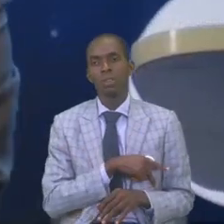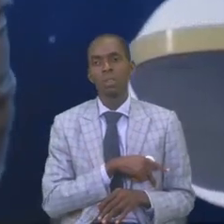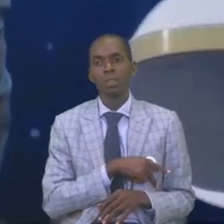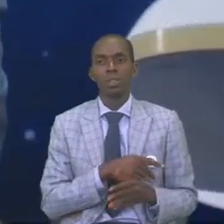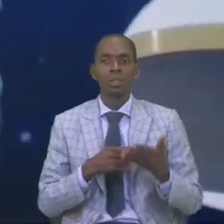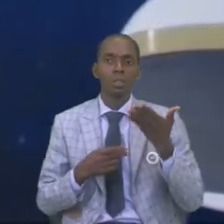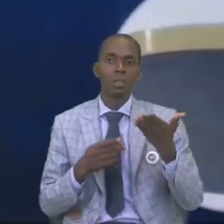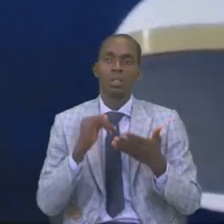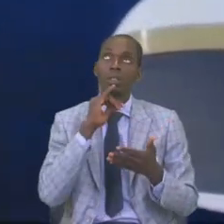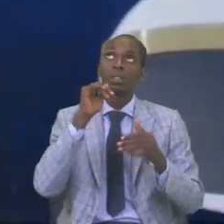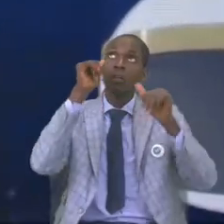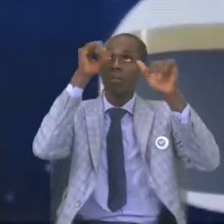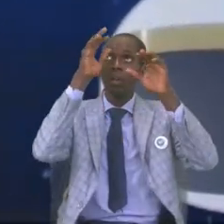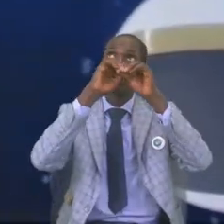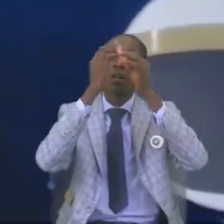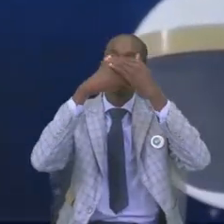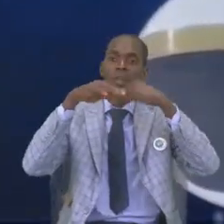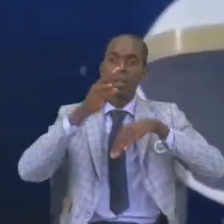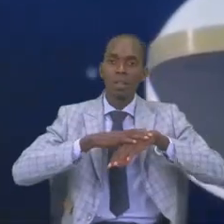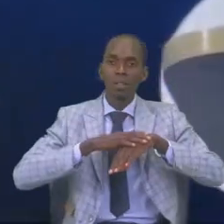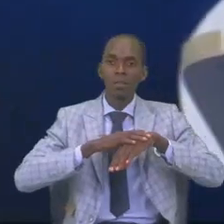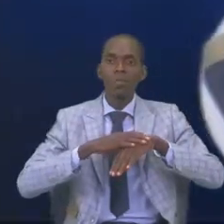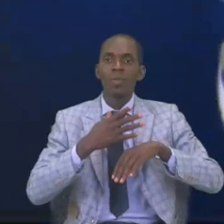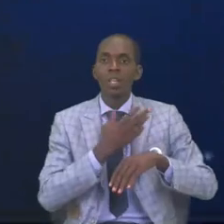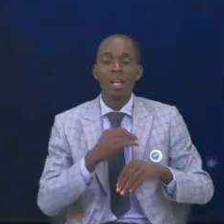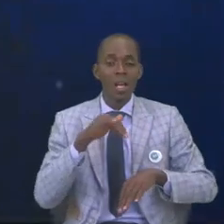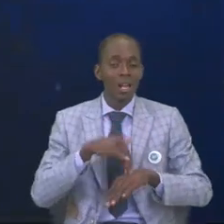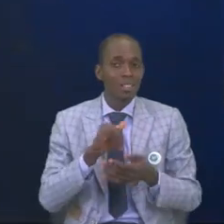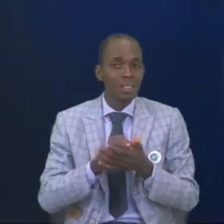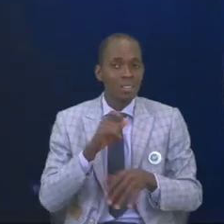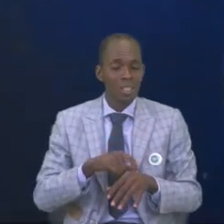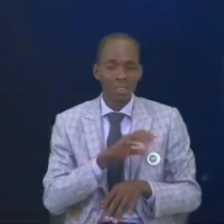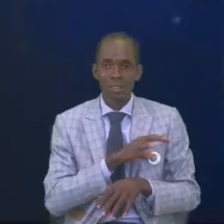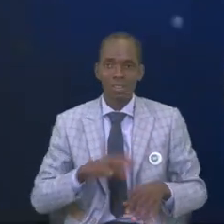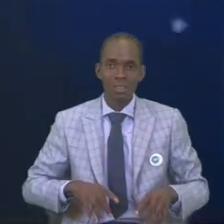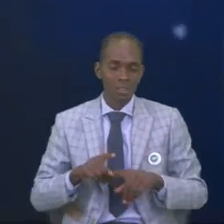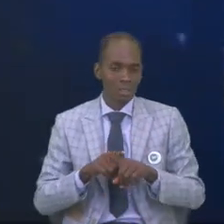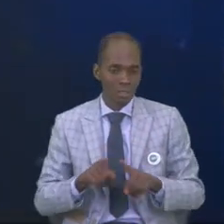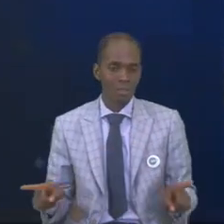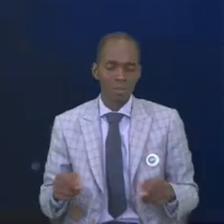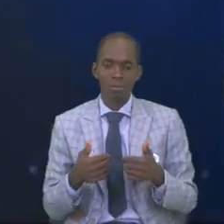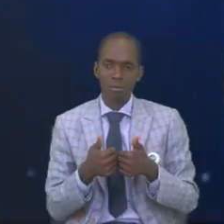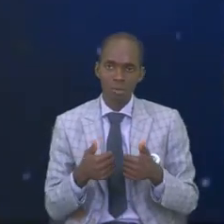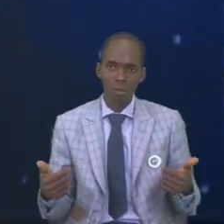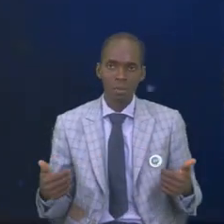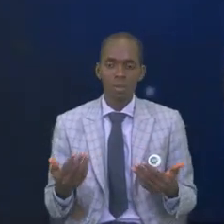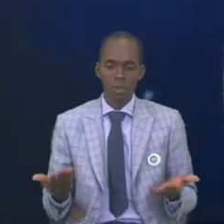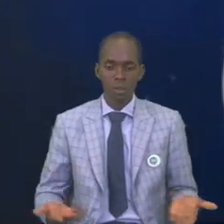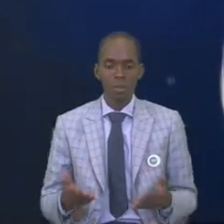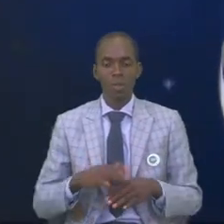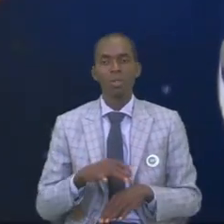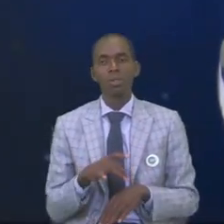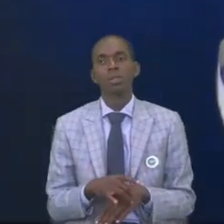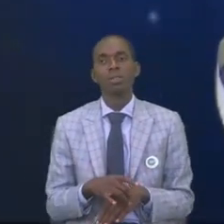Father in heaven, and then at that time, Christ, different, distinct, separate, was here on earth.